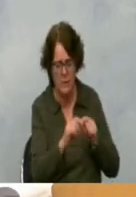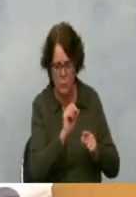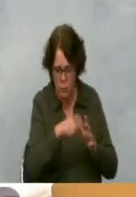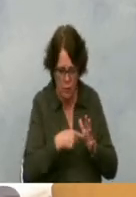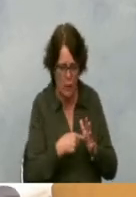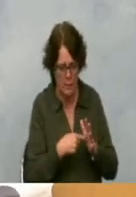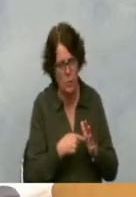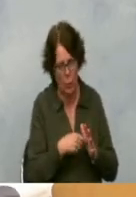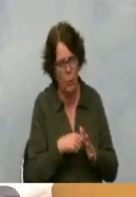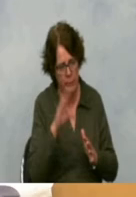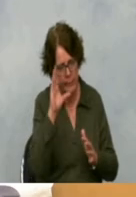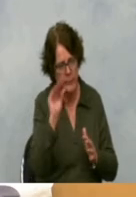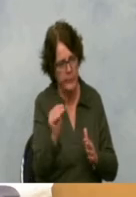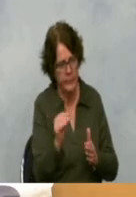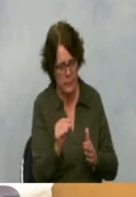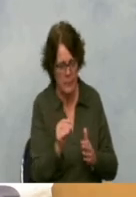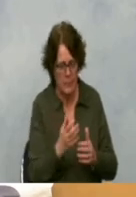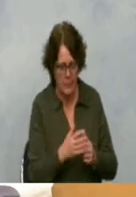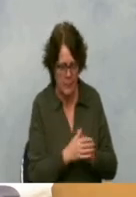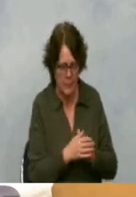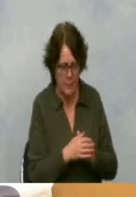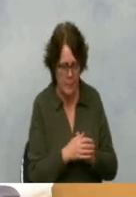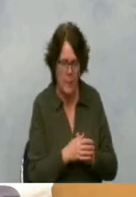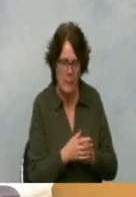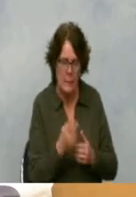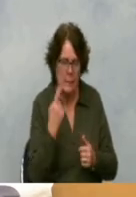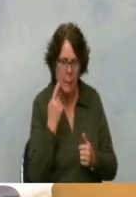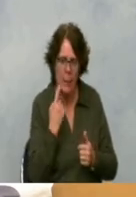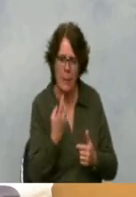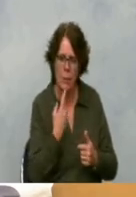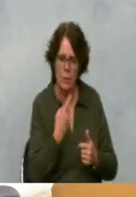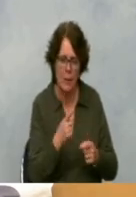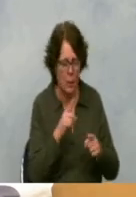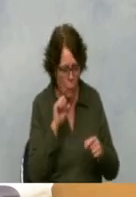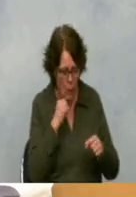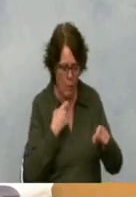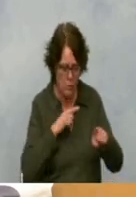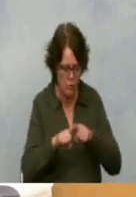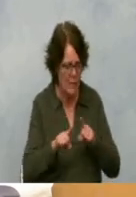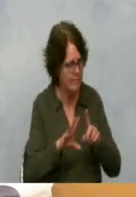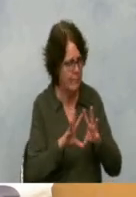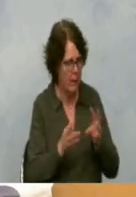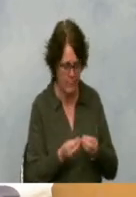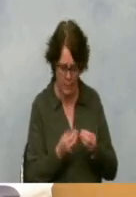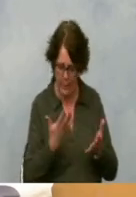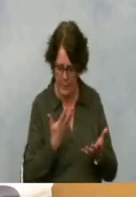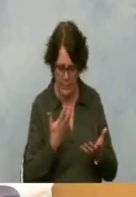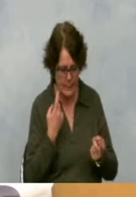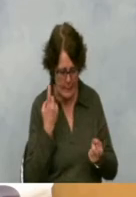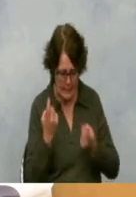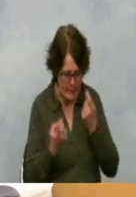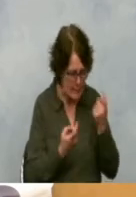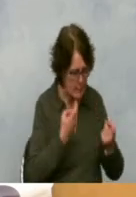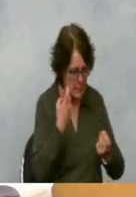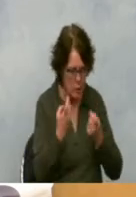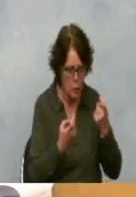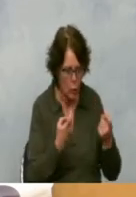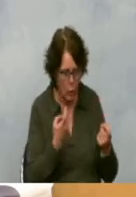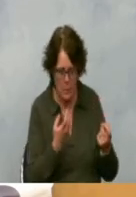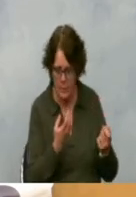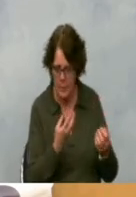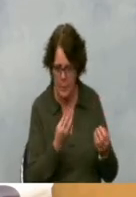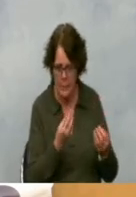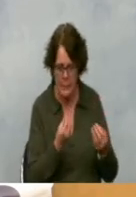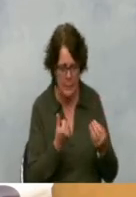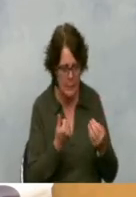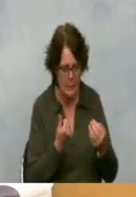rest assured in that. It's simply about saying, look, we will try everything, right, to, you know, in terms of sourcing, because some of our routes, right,